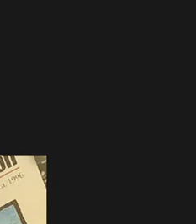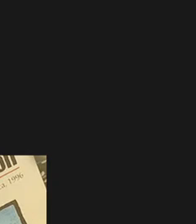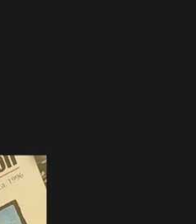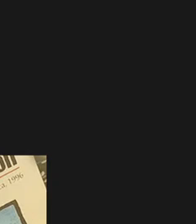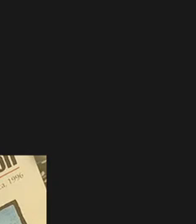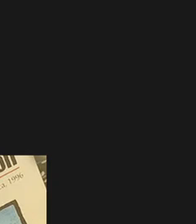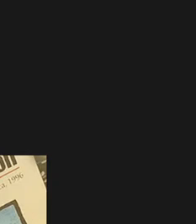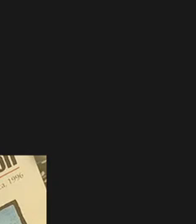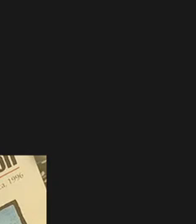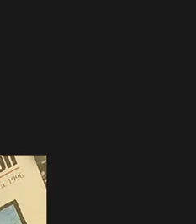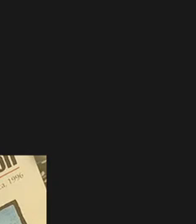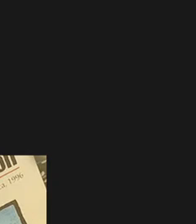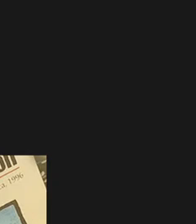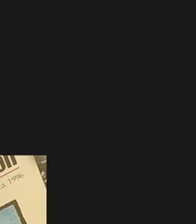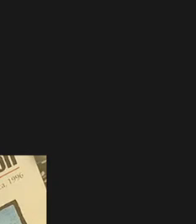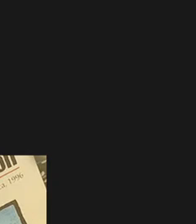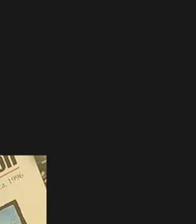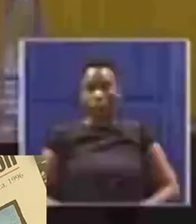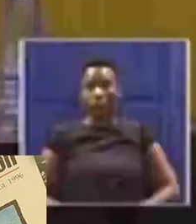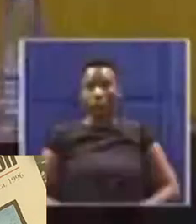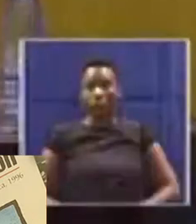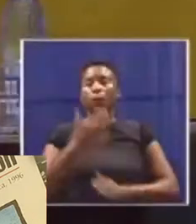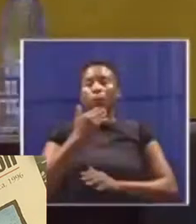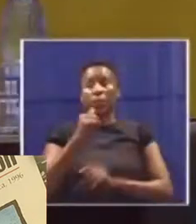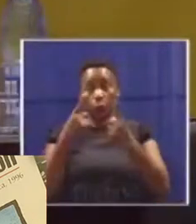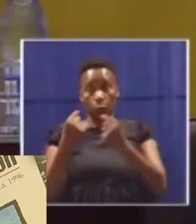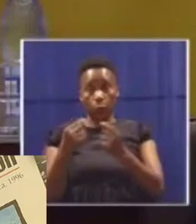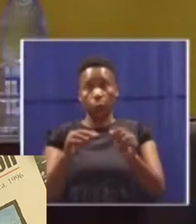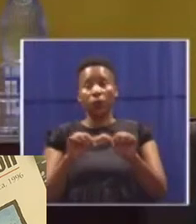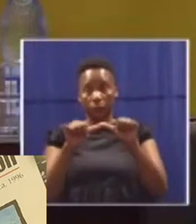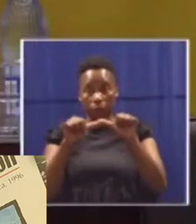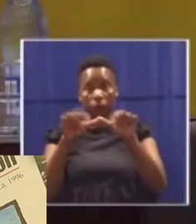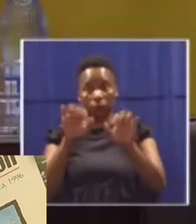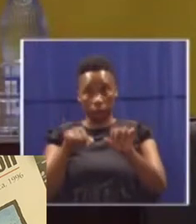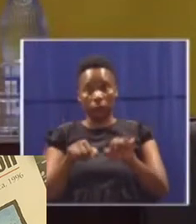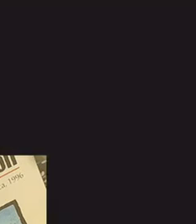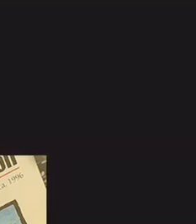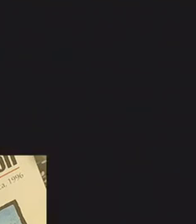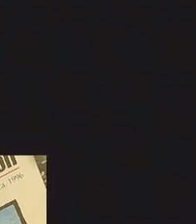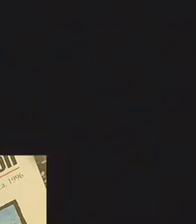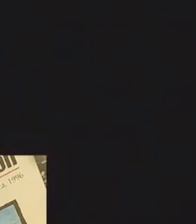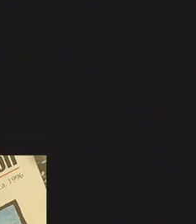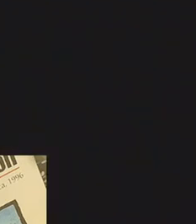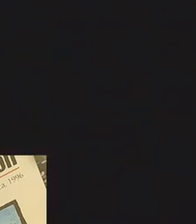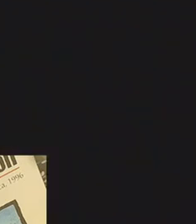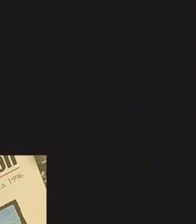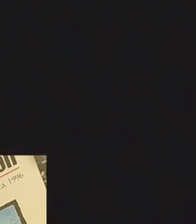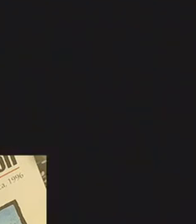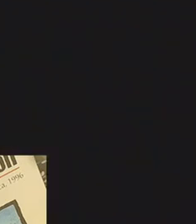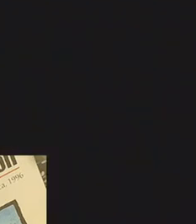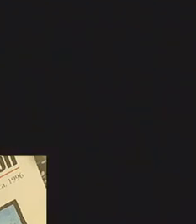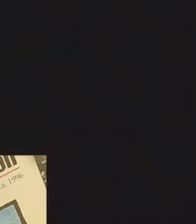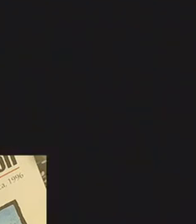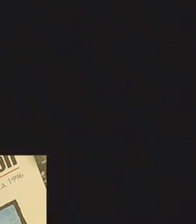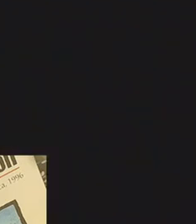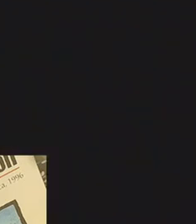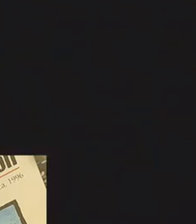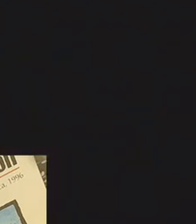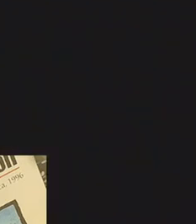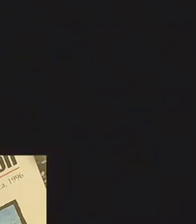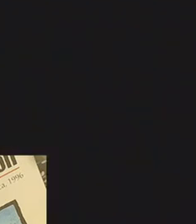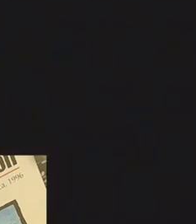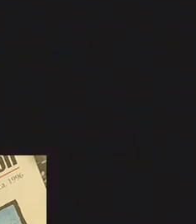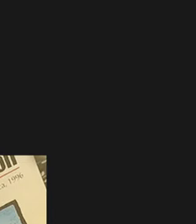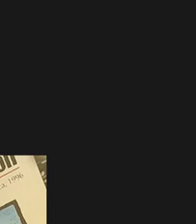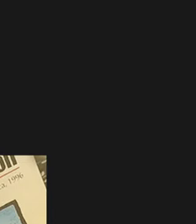issues. Can I proceed? Please do. Thank you. Honourable Chairperson, International Women's Day on 8 March,